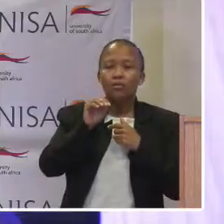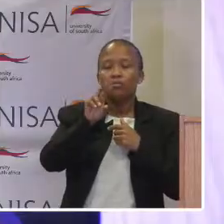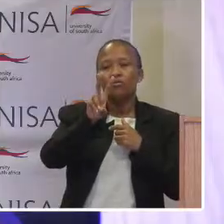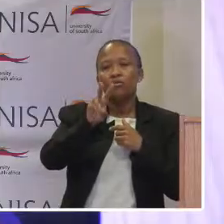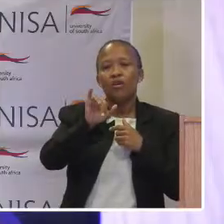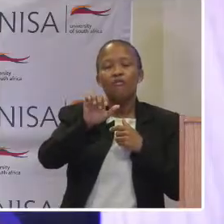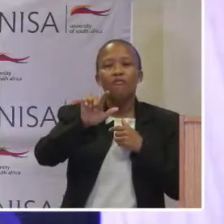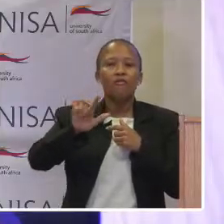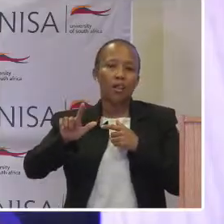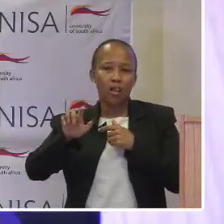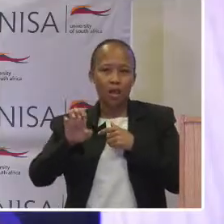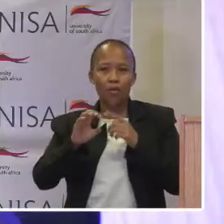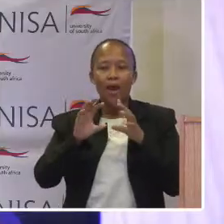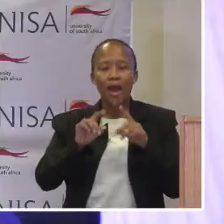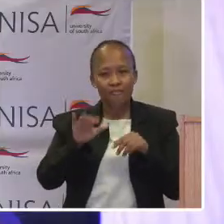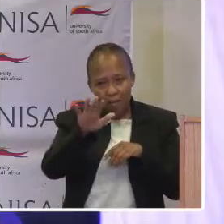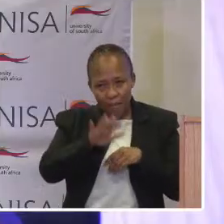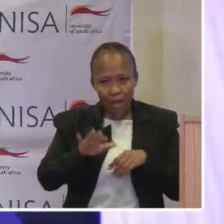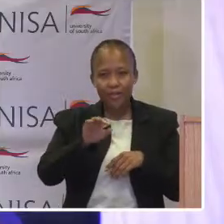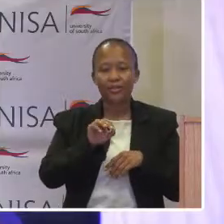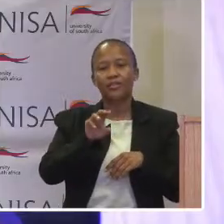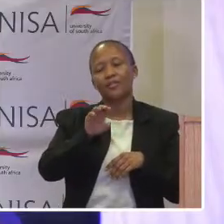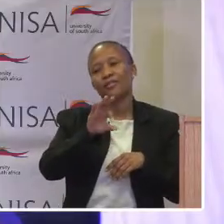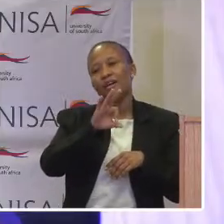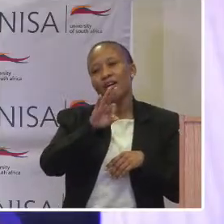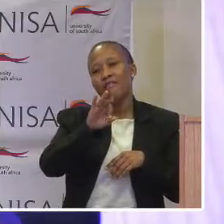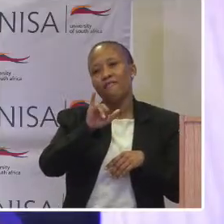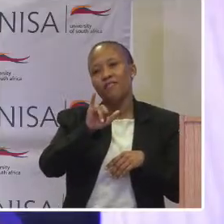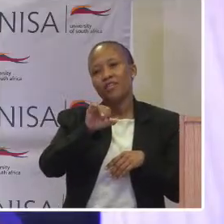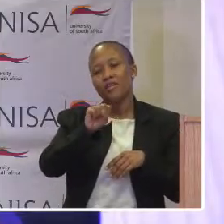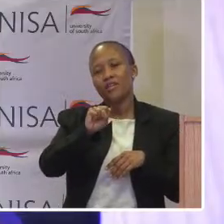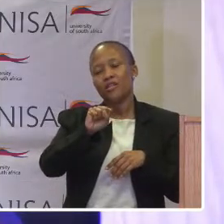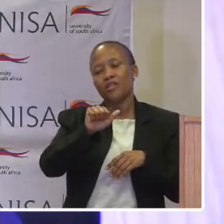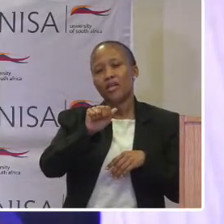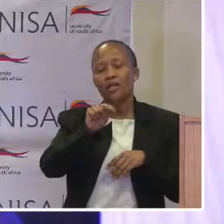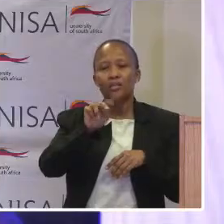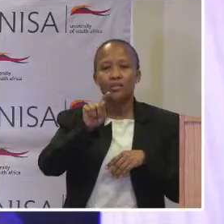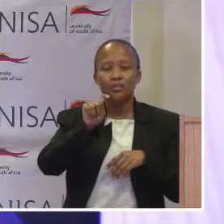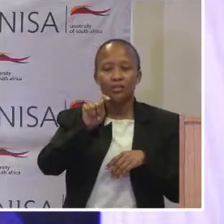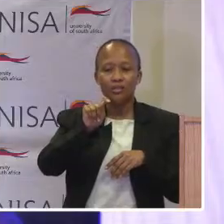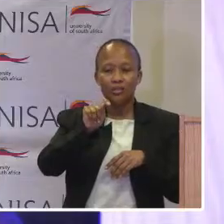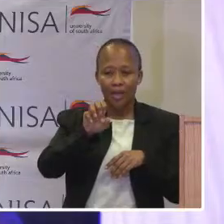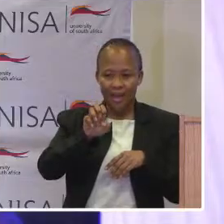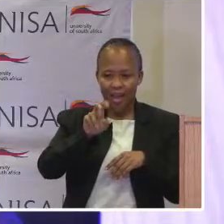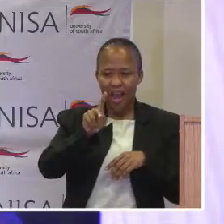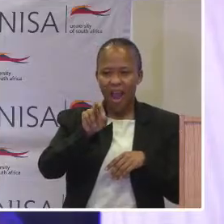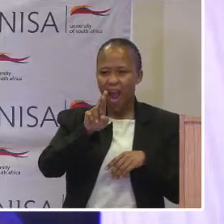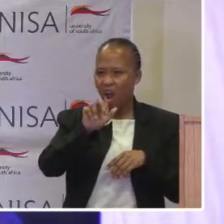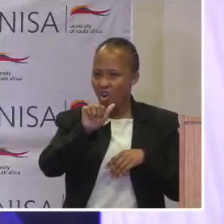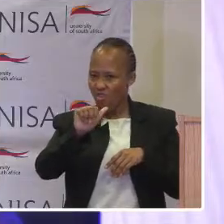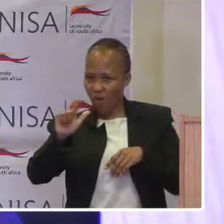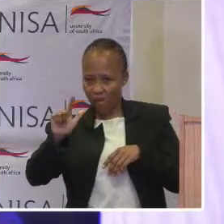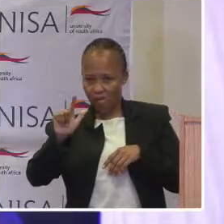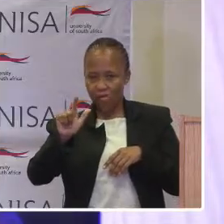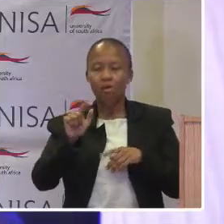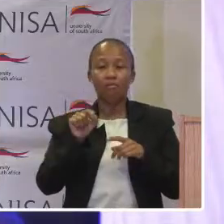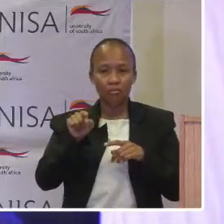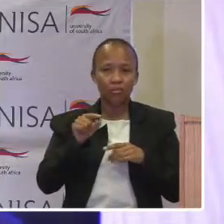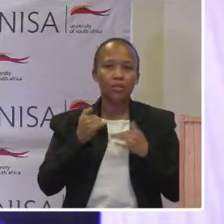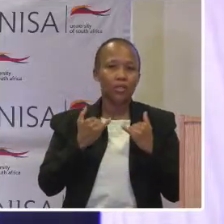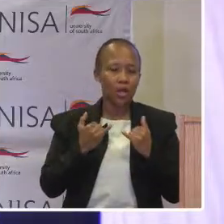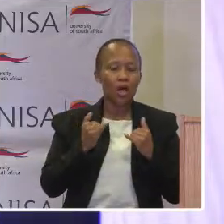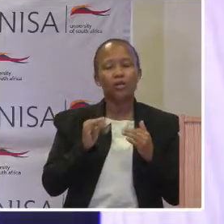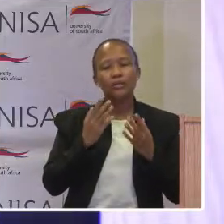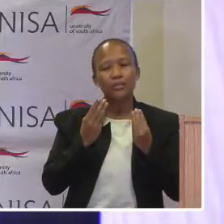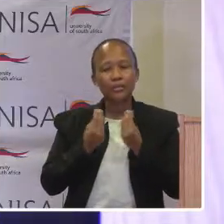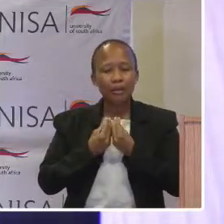Fisantekraal. It is going to be an equivalent or something similar to